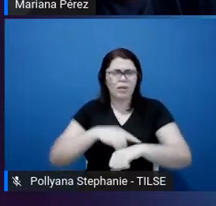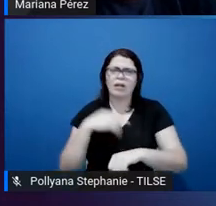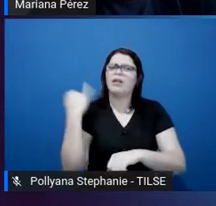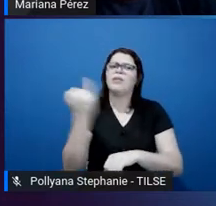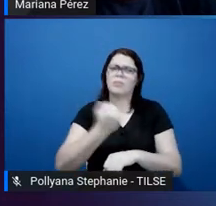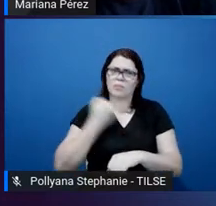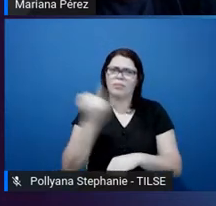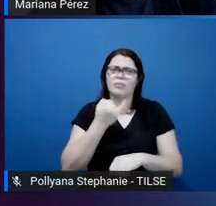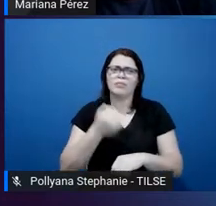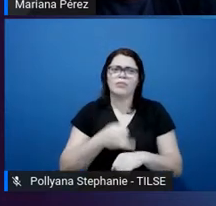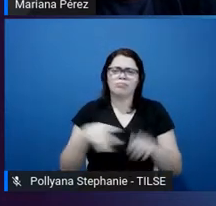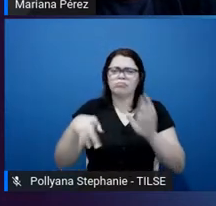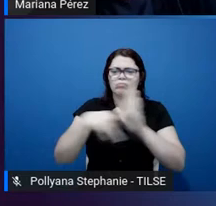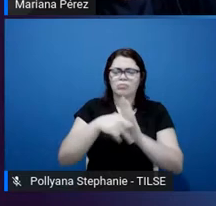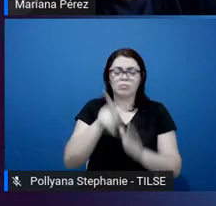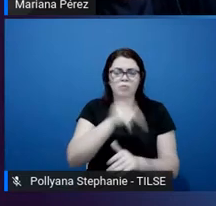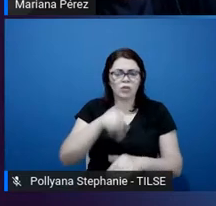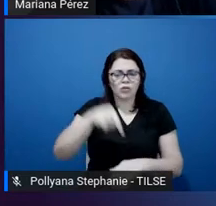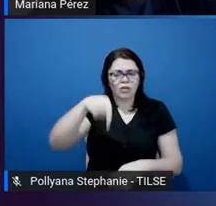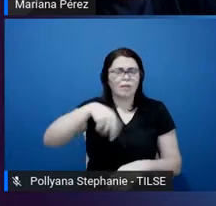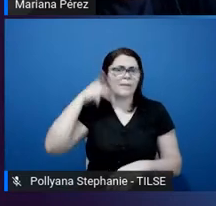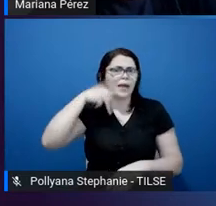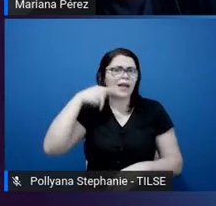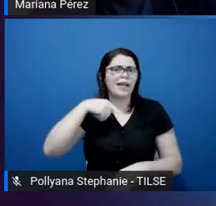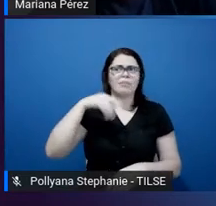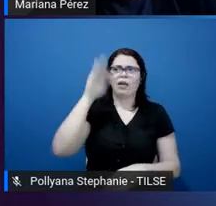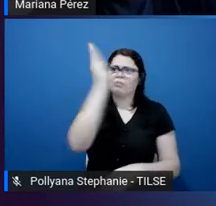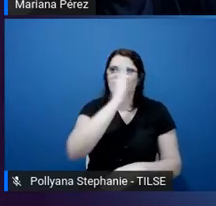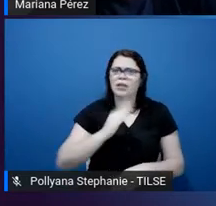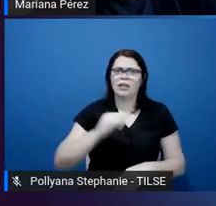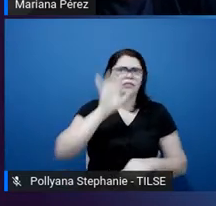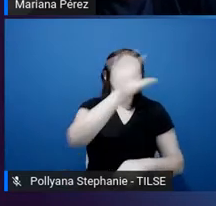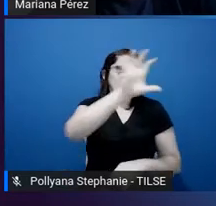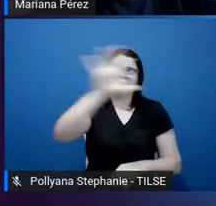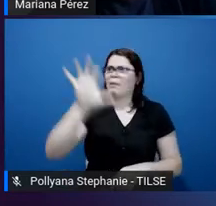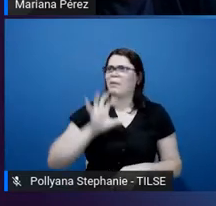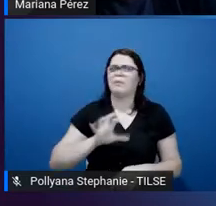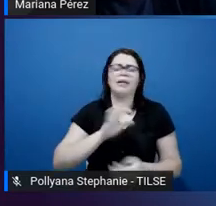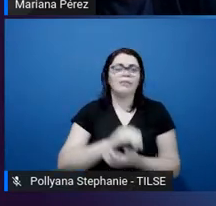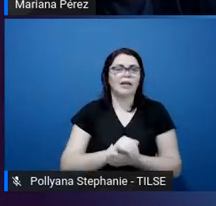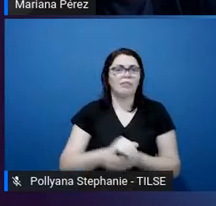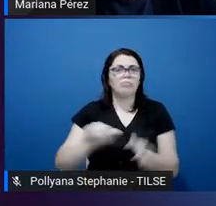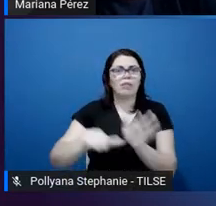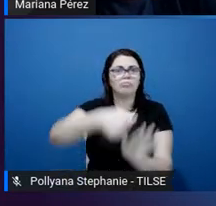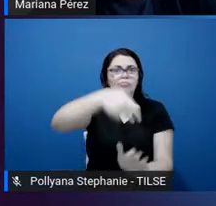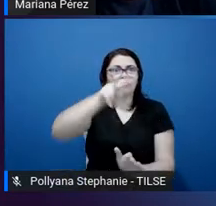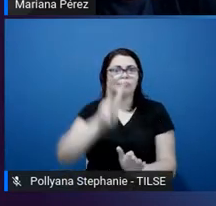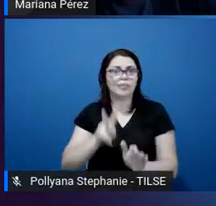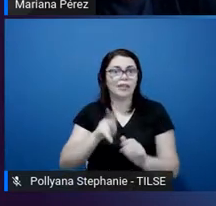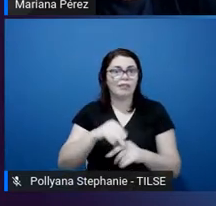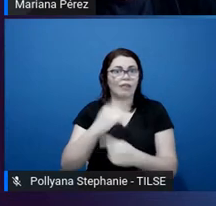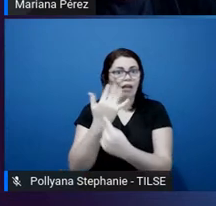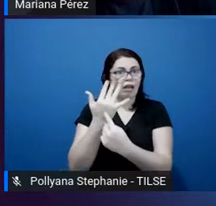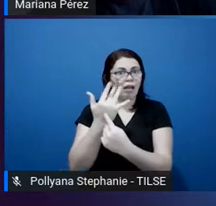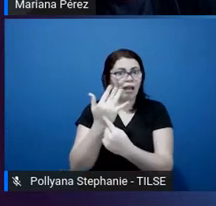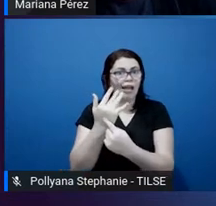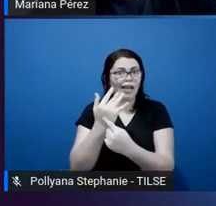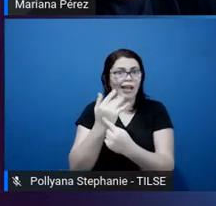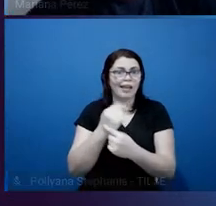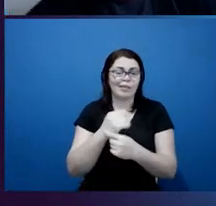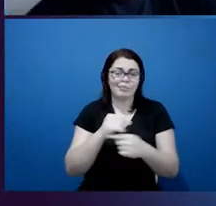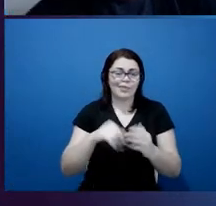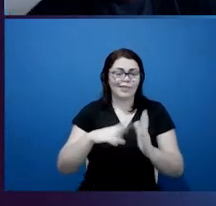in Paraíba, in Brazil, and elsewhere. For the first time, the EPPI conference is being held in a new